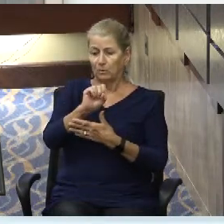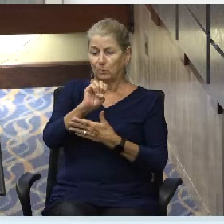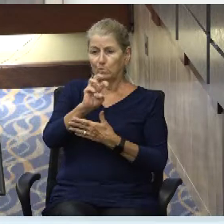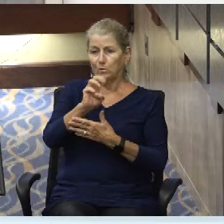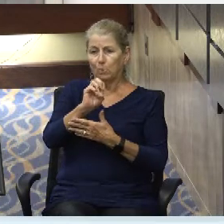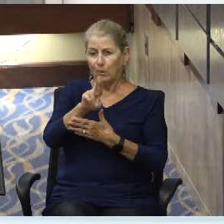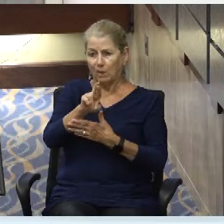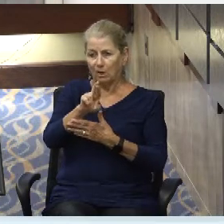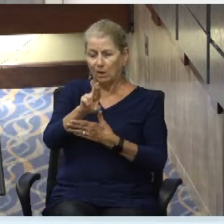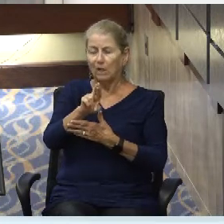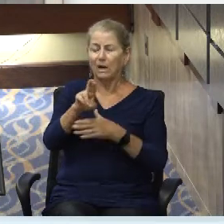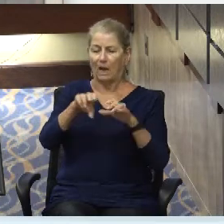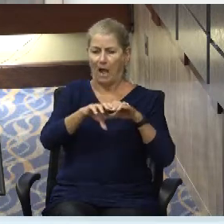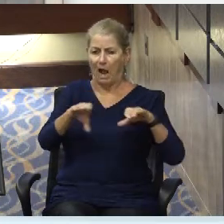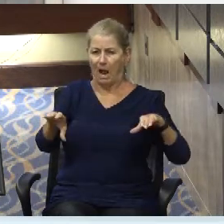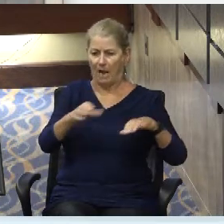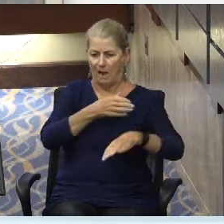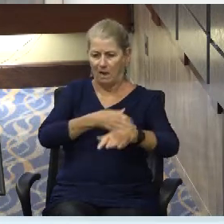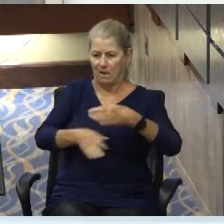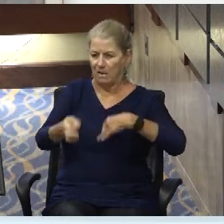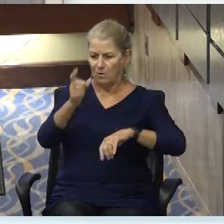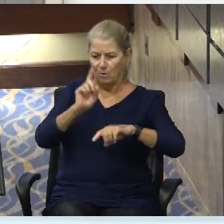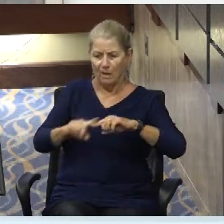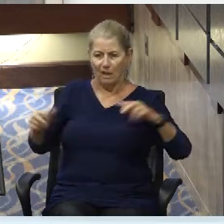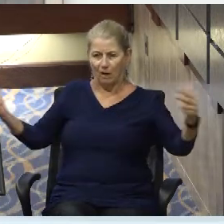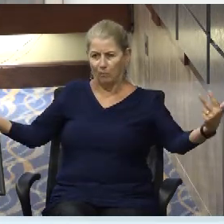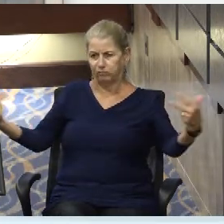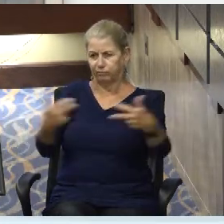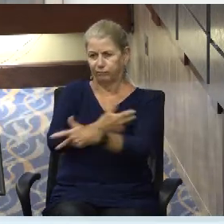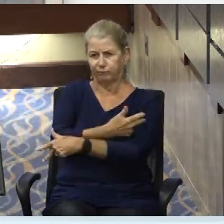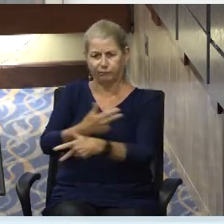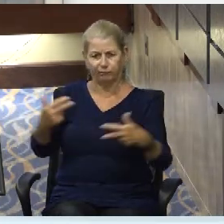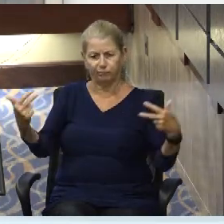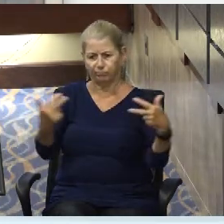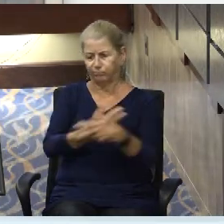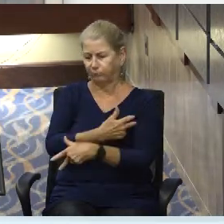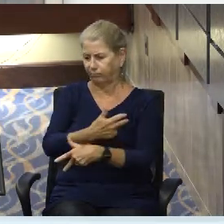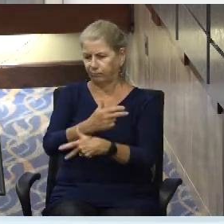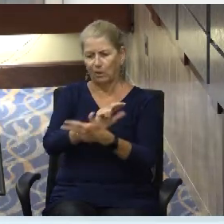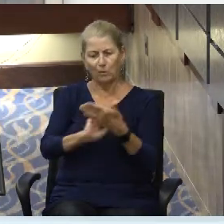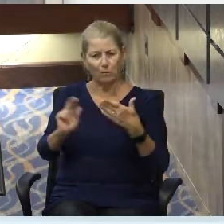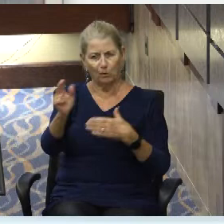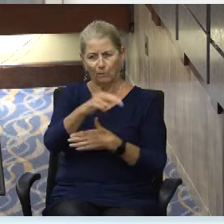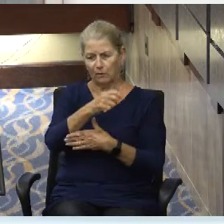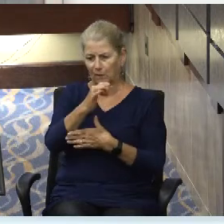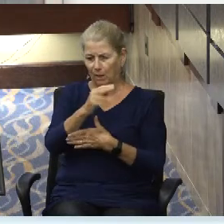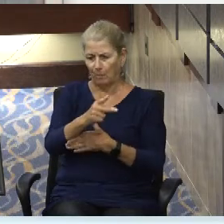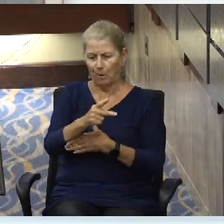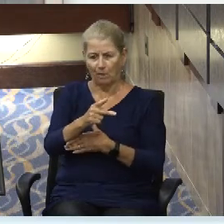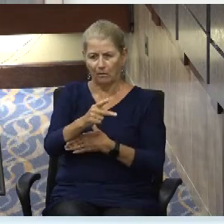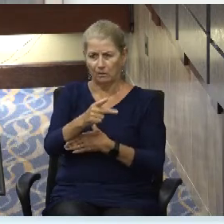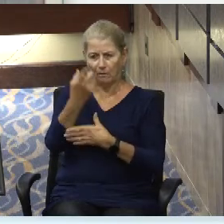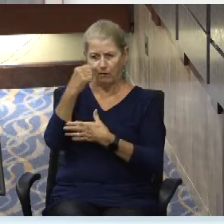replacement, you can't go through both ways on University Park, so that block or 2 right there.